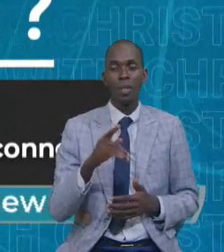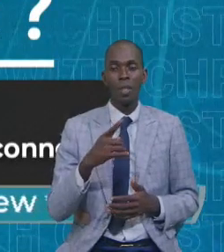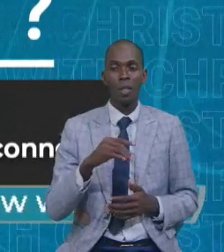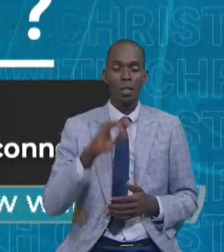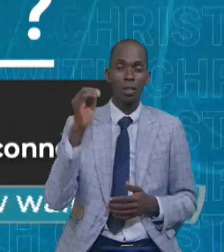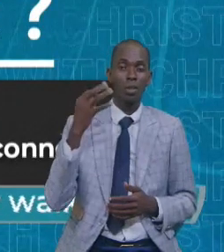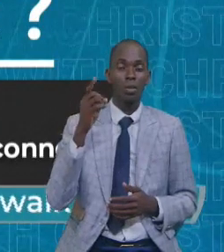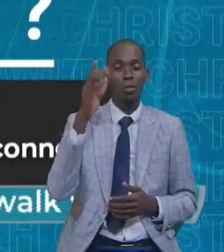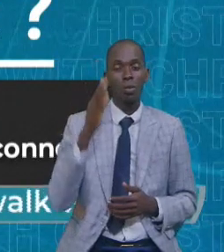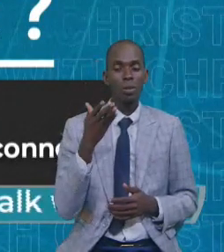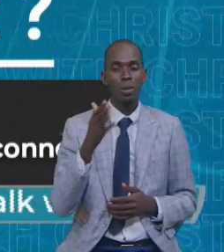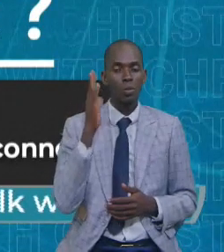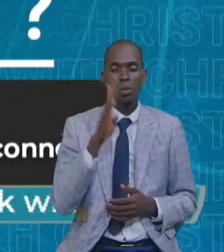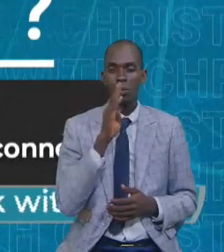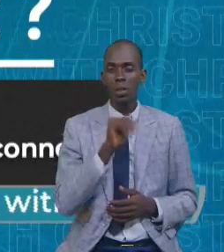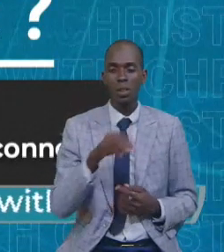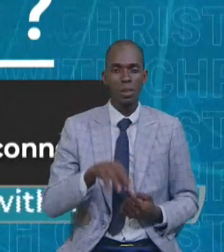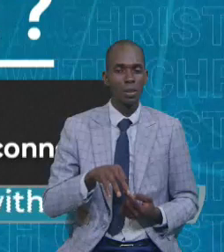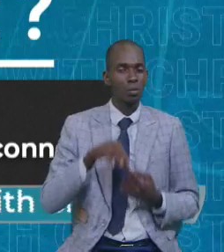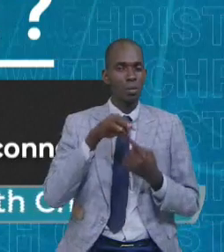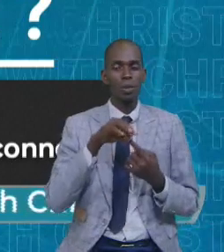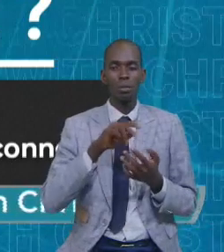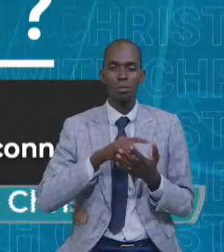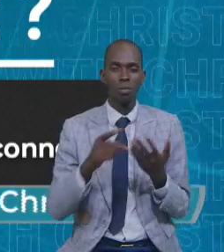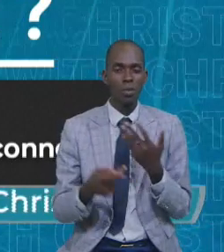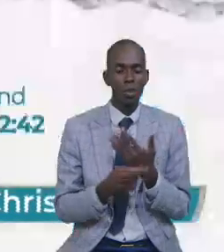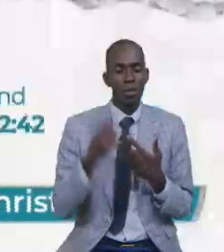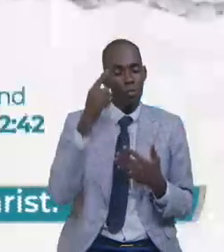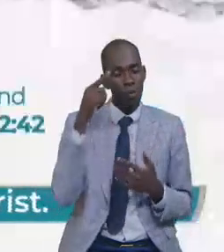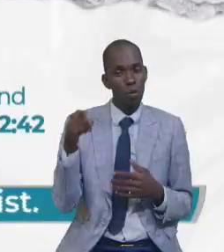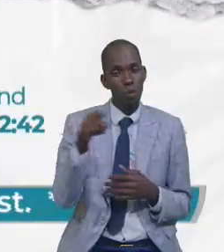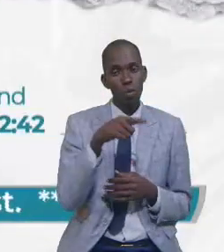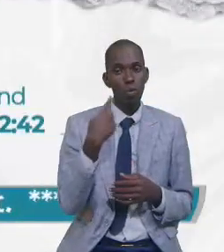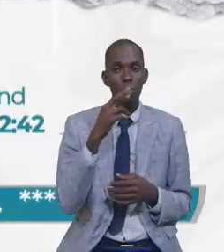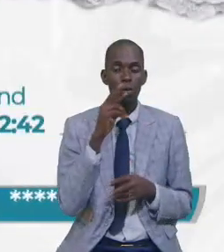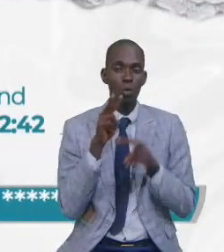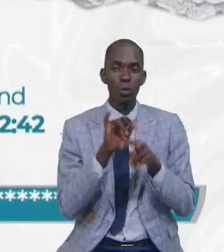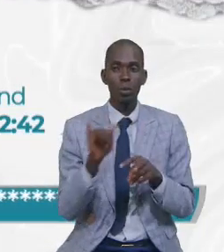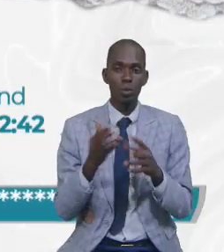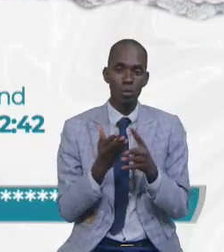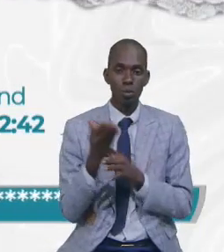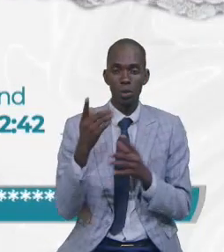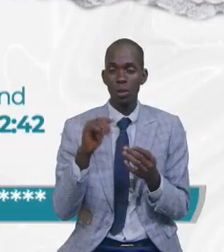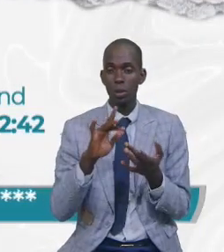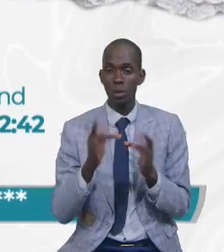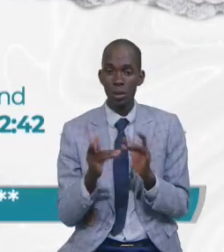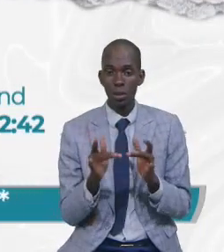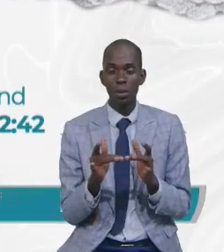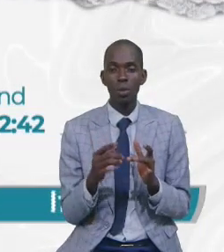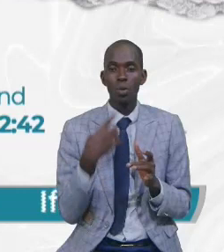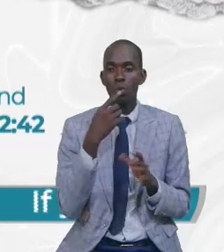online banquet for all those watching online who gave their life to Christ on